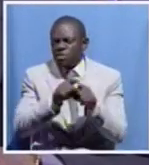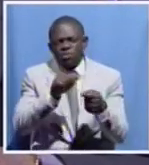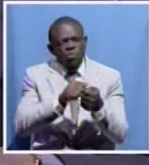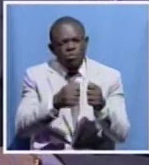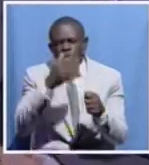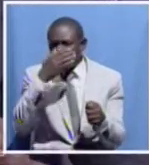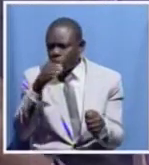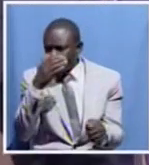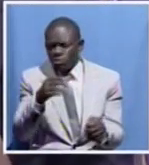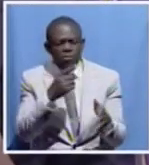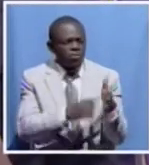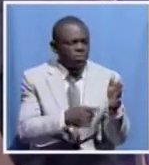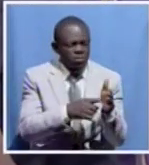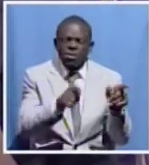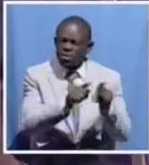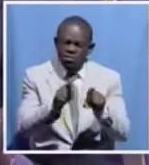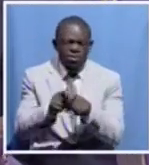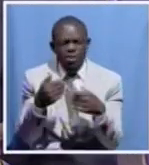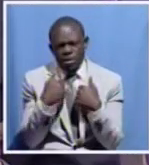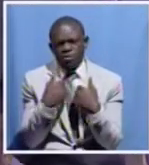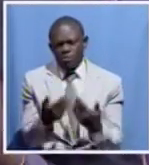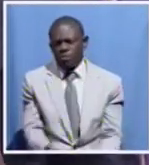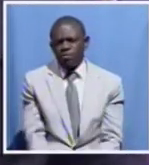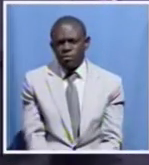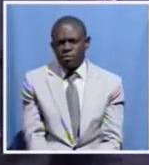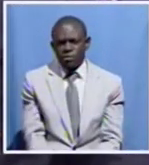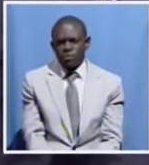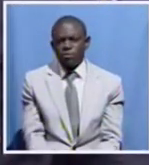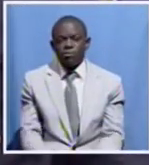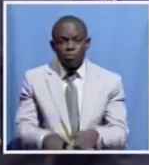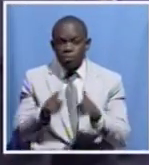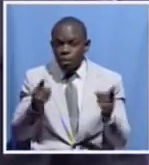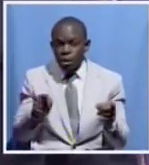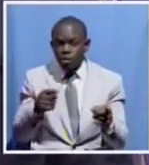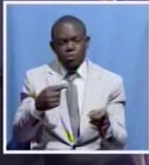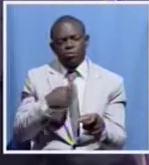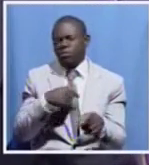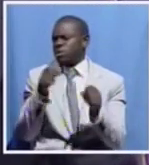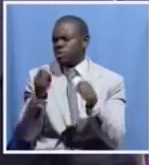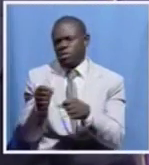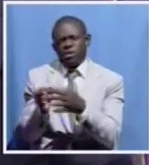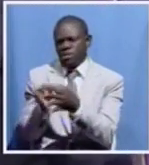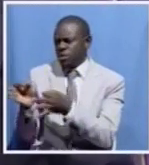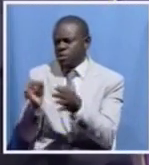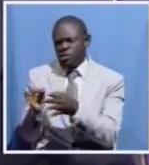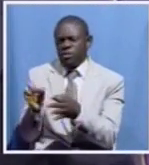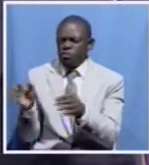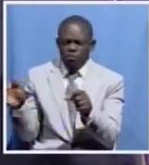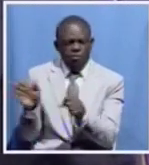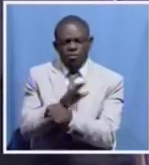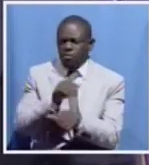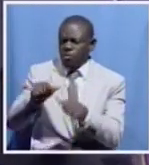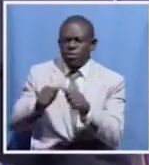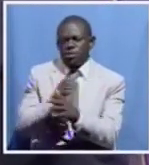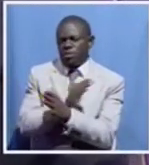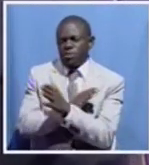But I think what is great about Zambia, because I can competently speak on that, because I am Zambian, I work for Zambia, and I am proud to be a